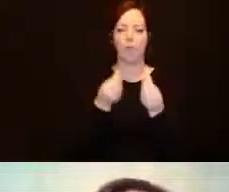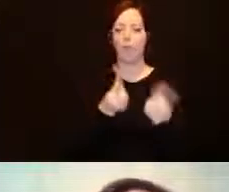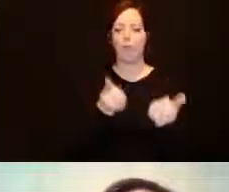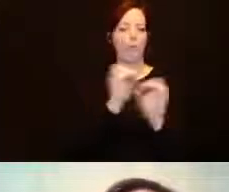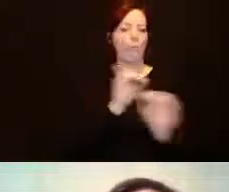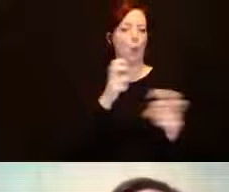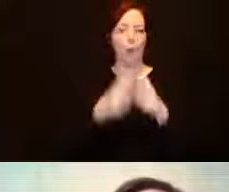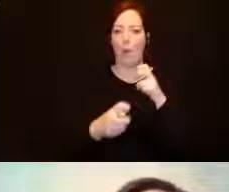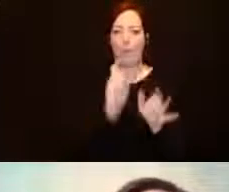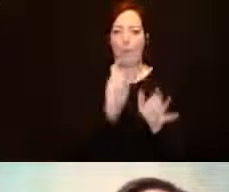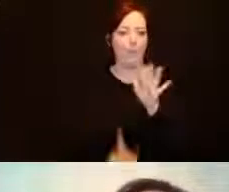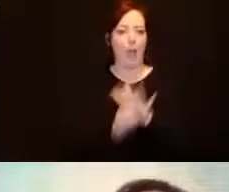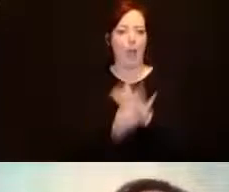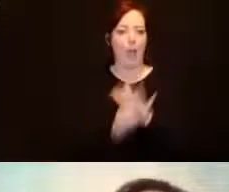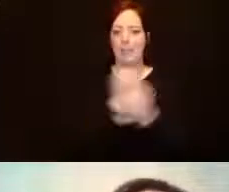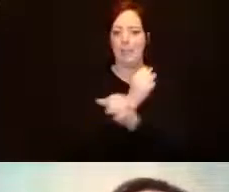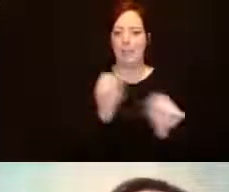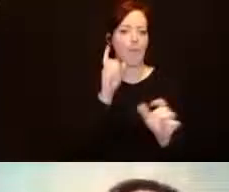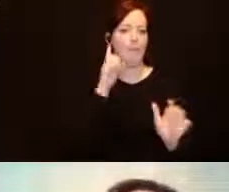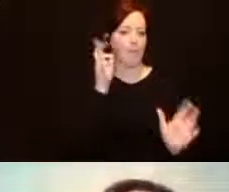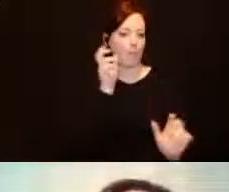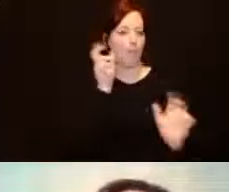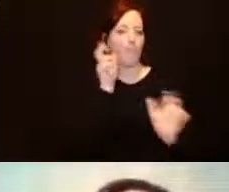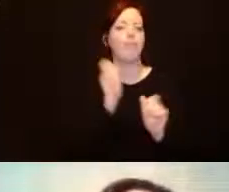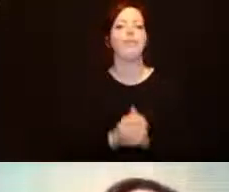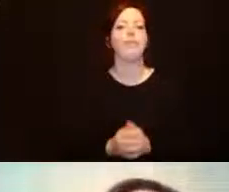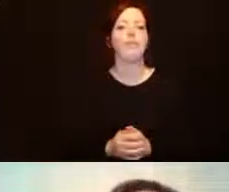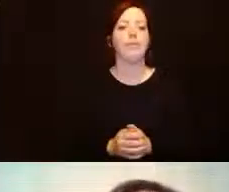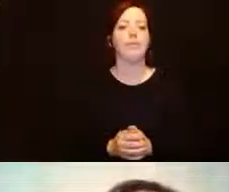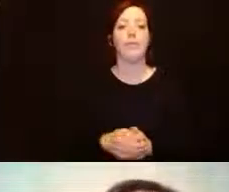hearing. There is another mode, the mode